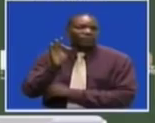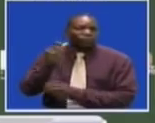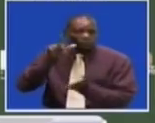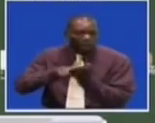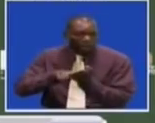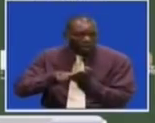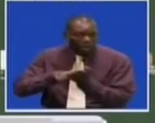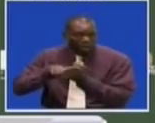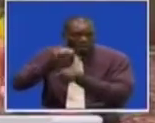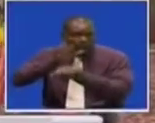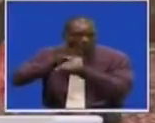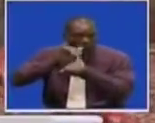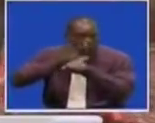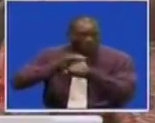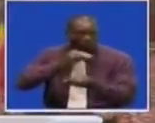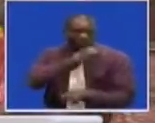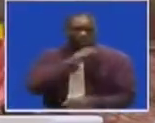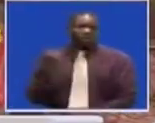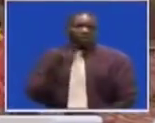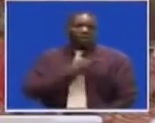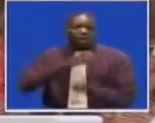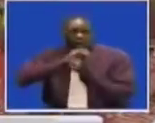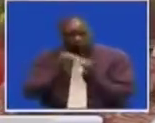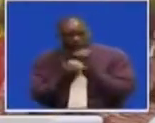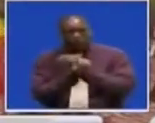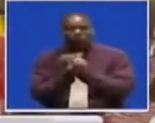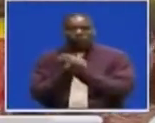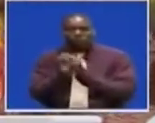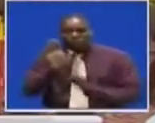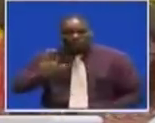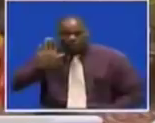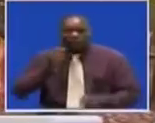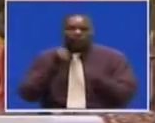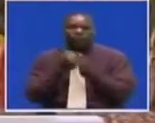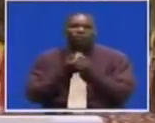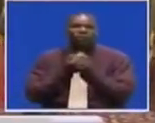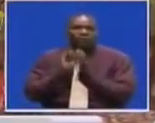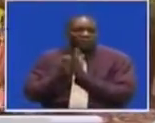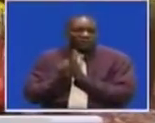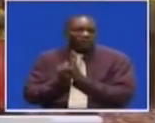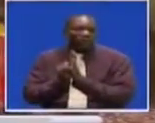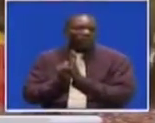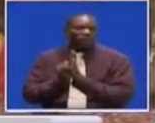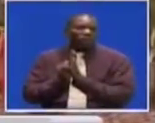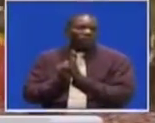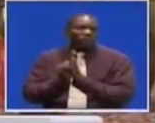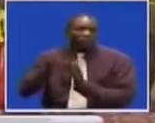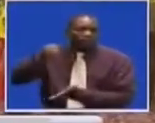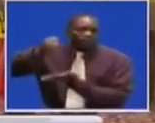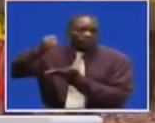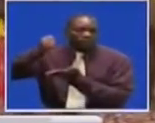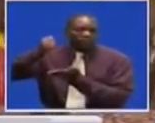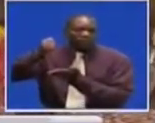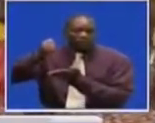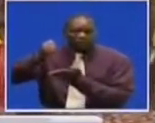minister also invited the opposition members of parliament in the province to support the initiative. He said the budget for the